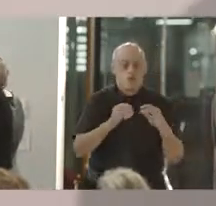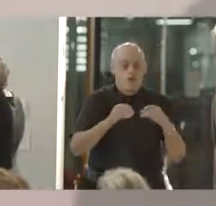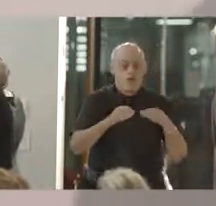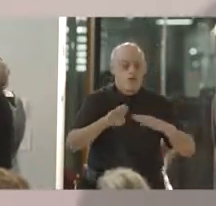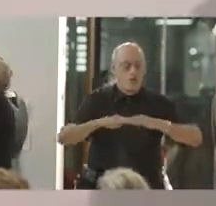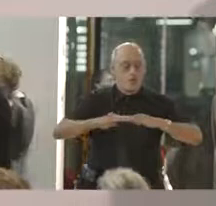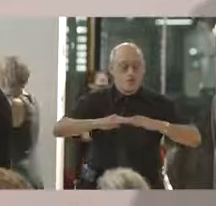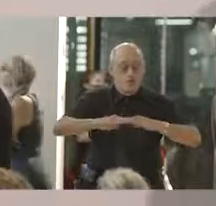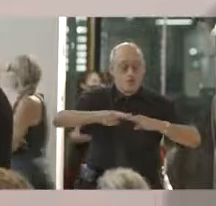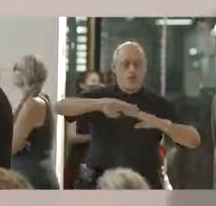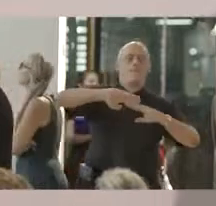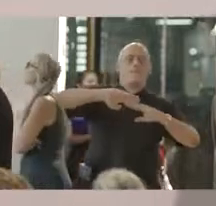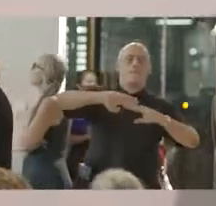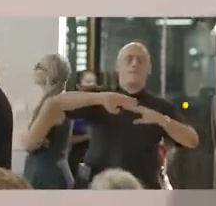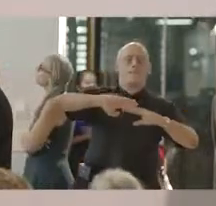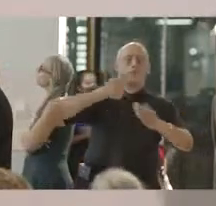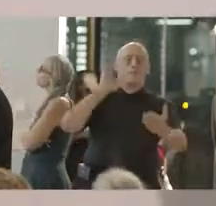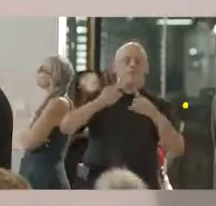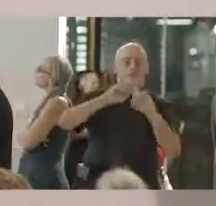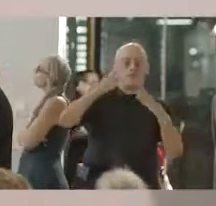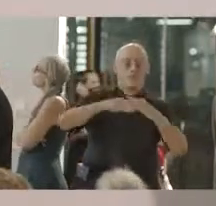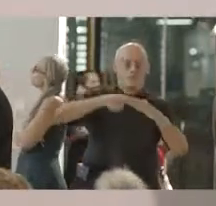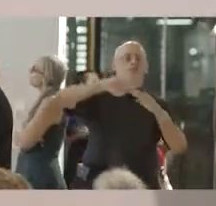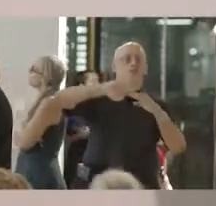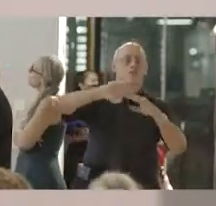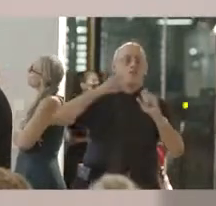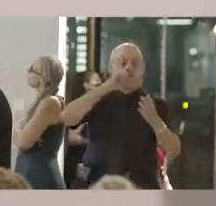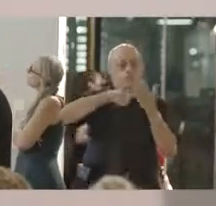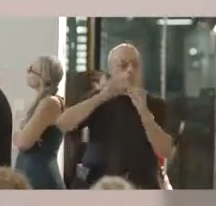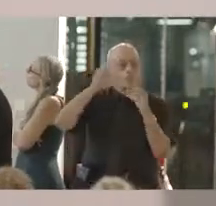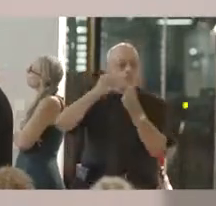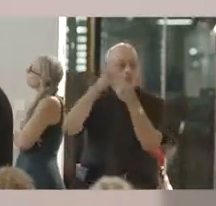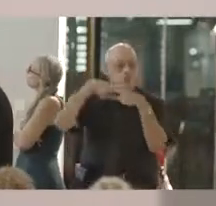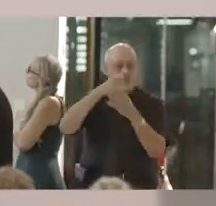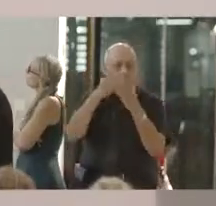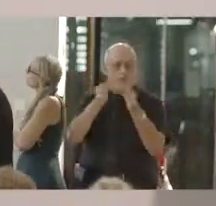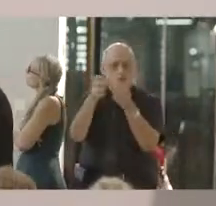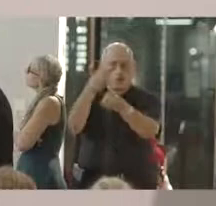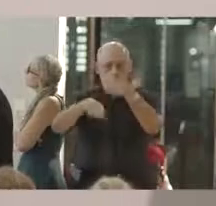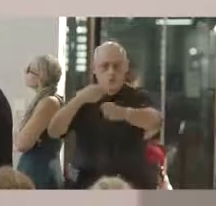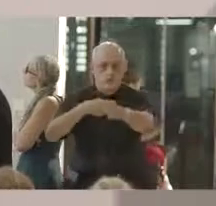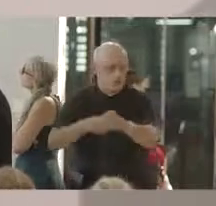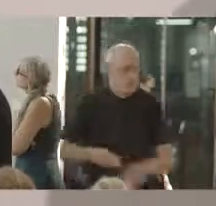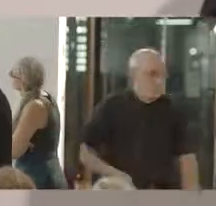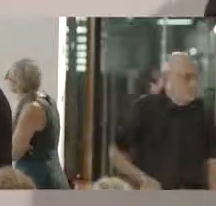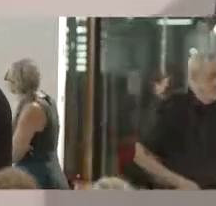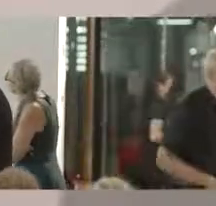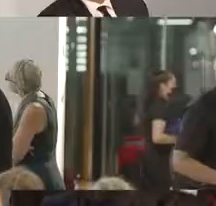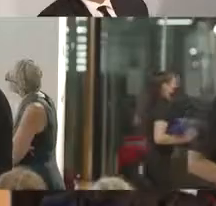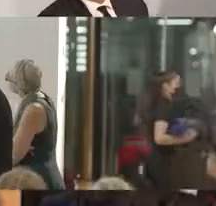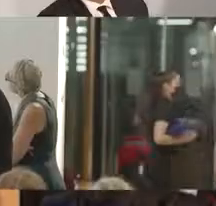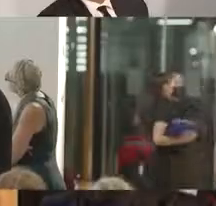up to minimize that difference, which is something that we would look at in detailed design. In looking at the